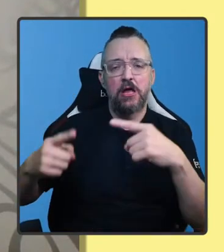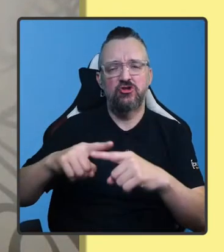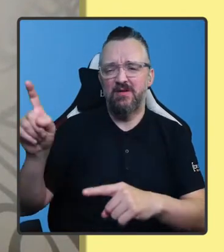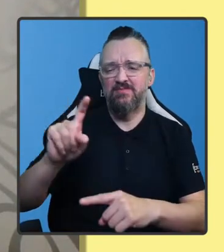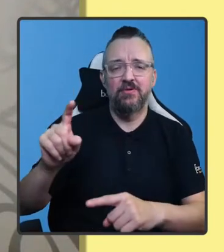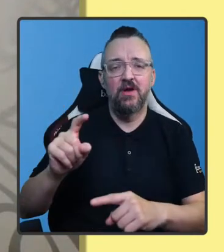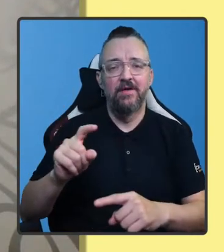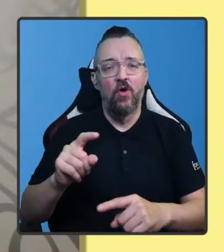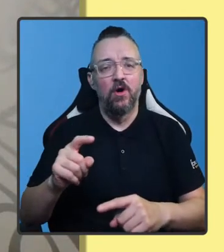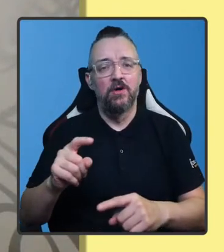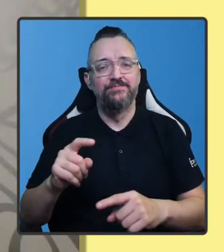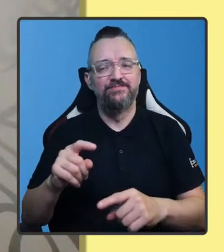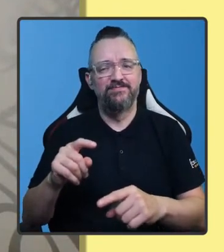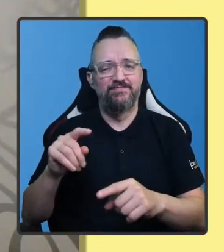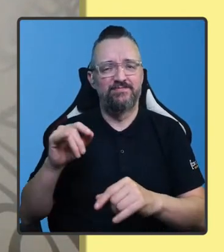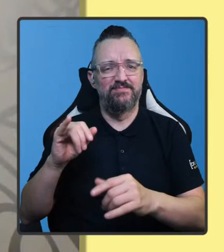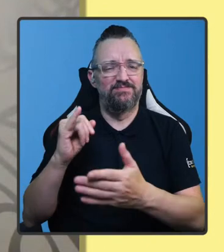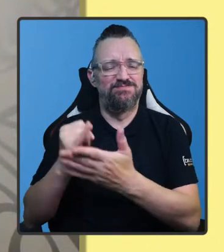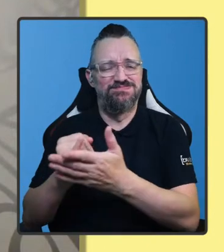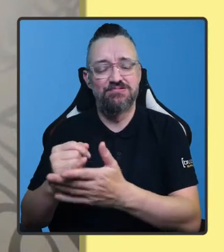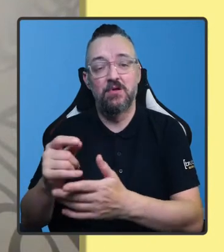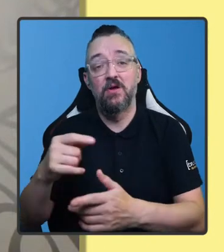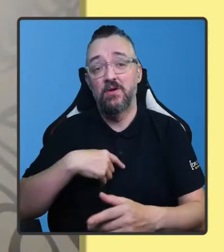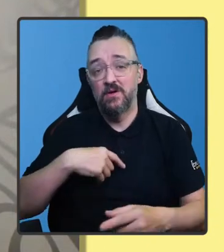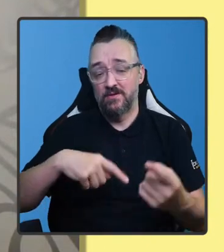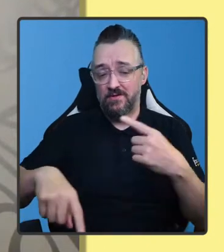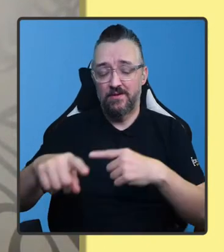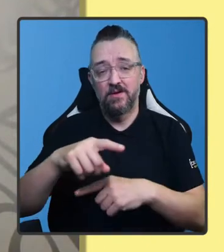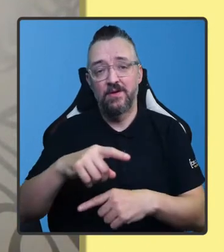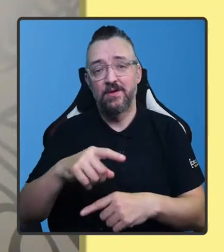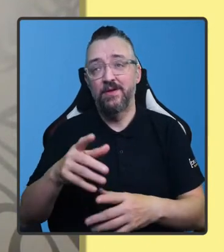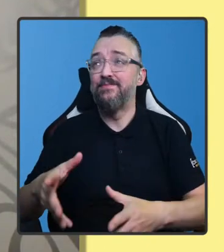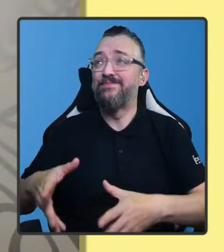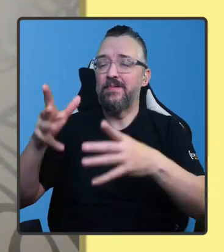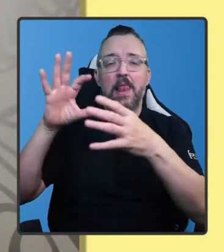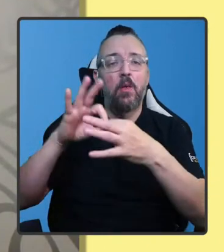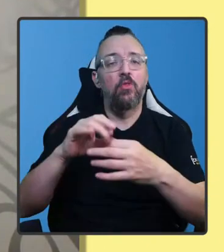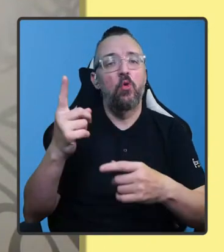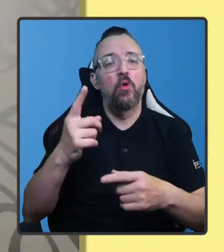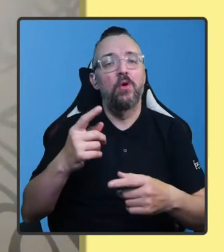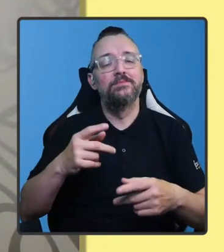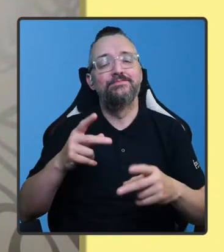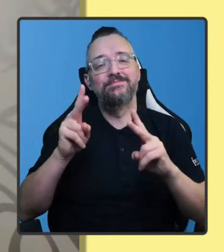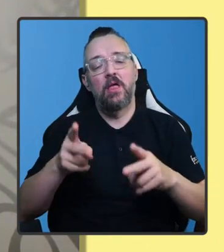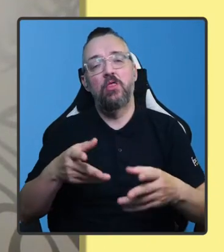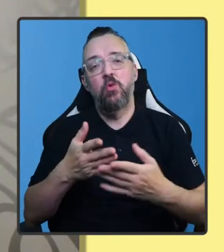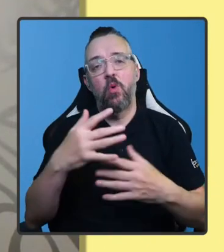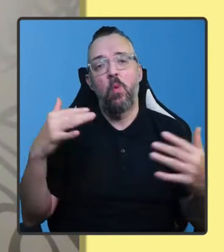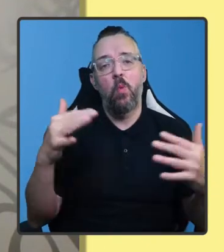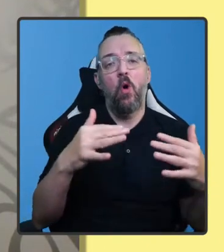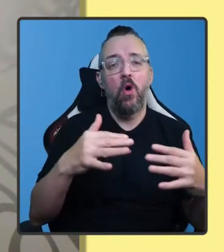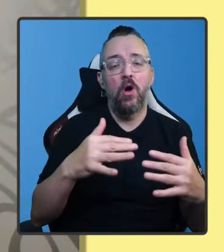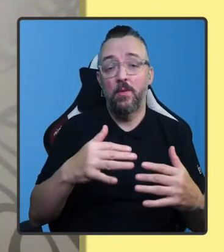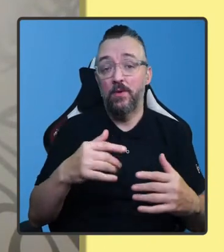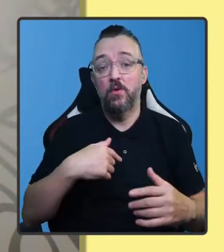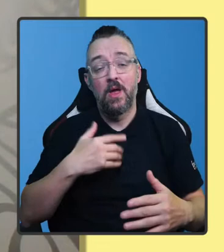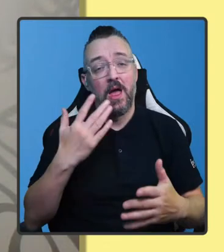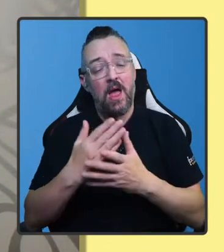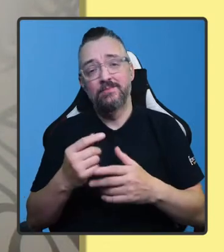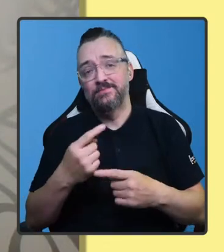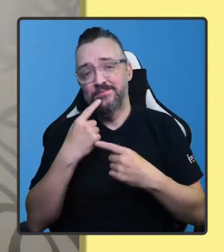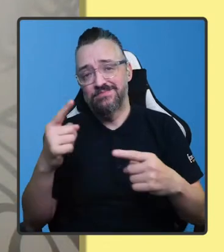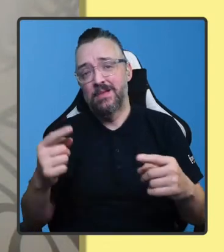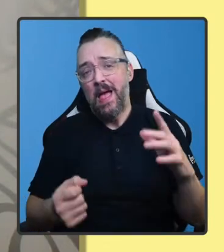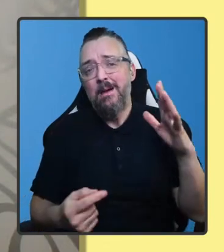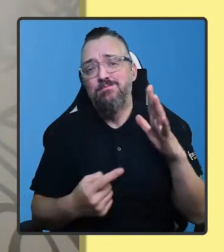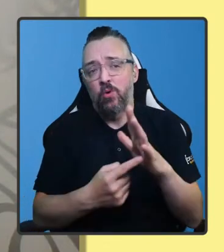just a reminder to all of us how precious our hard-fought for democratic rights are and how important our links with Europe are to maintain